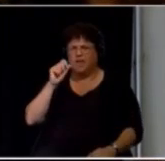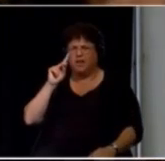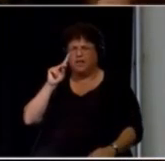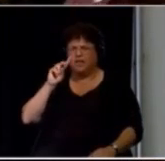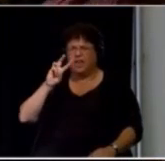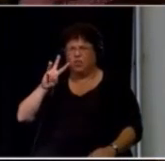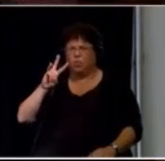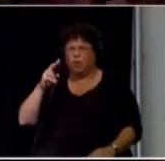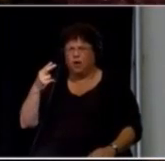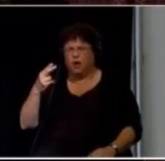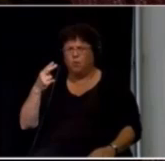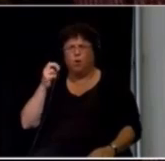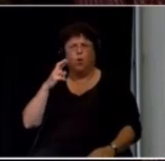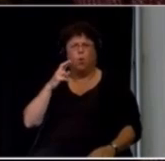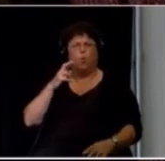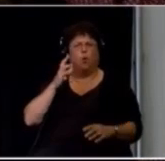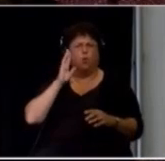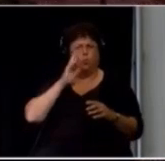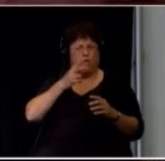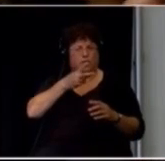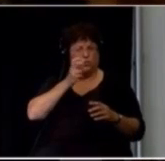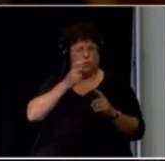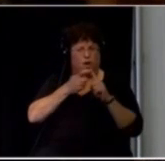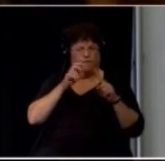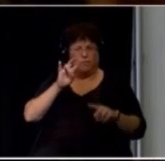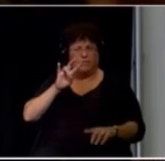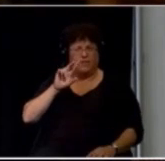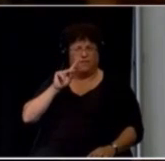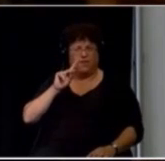some circumstances, draw from the 7 kilowatt hour?